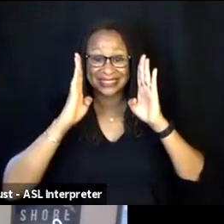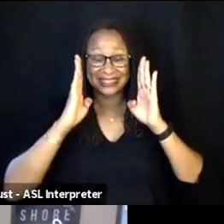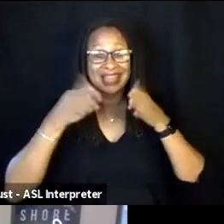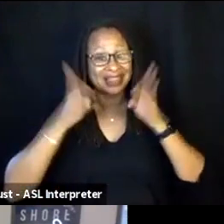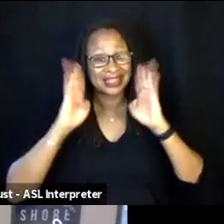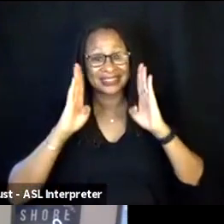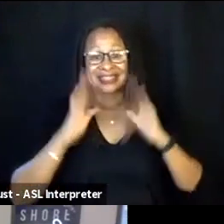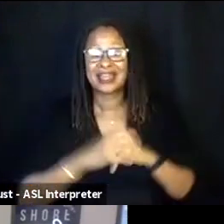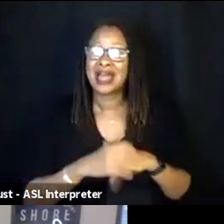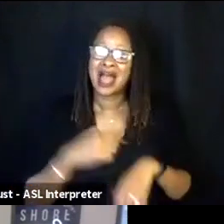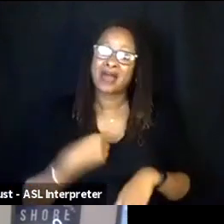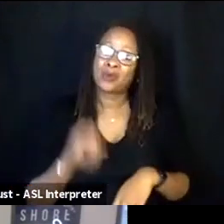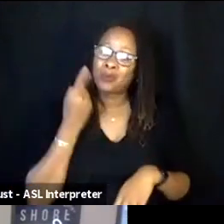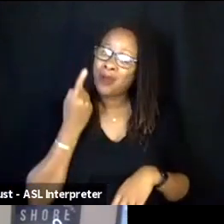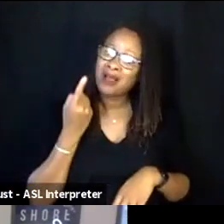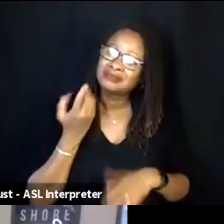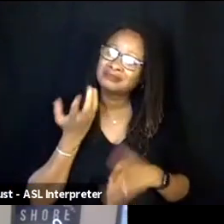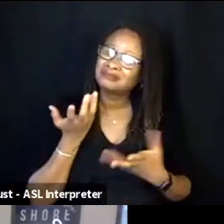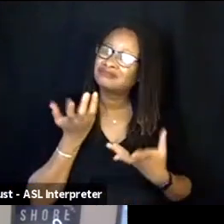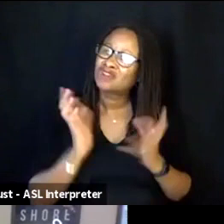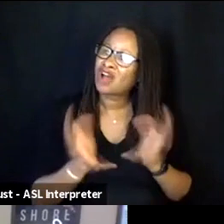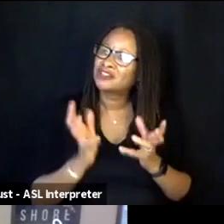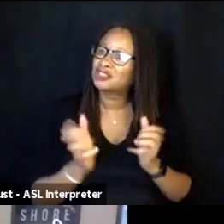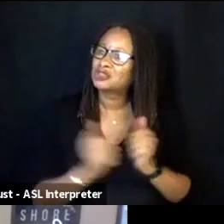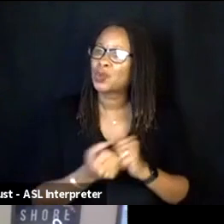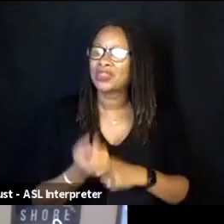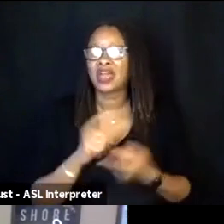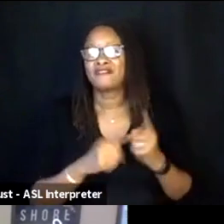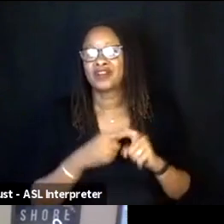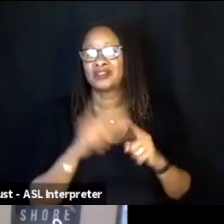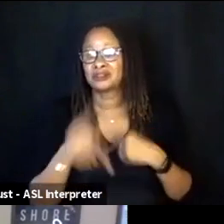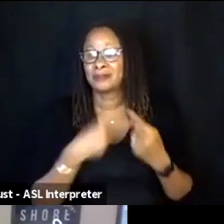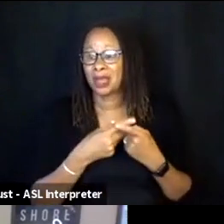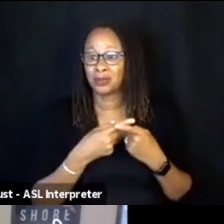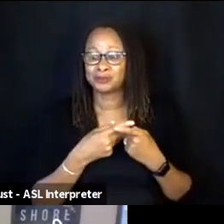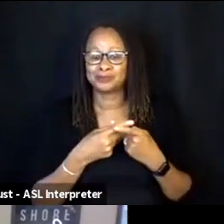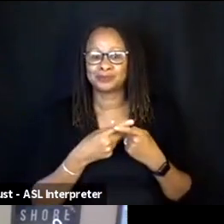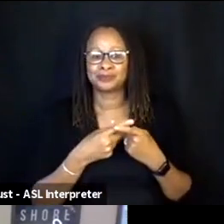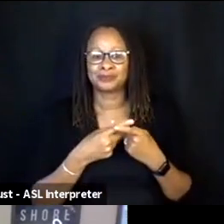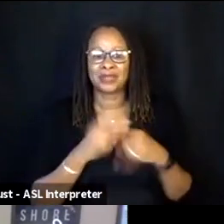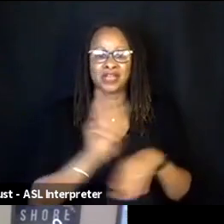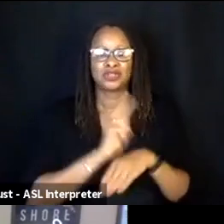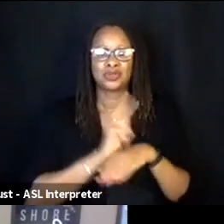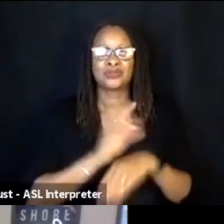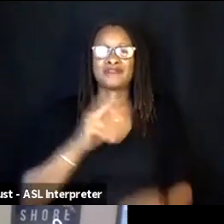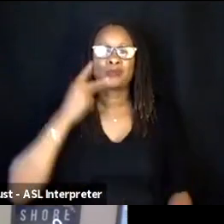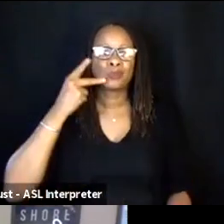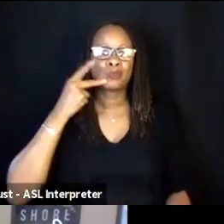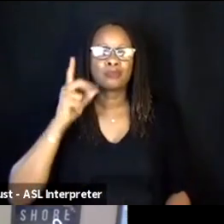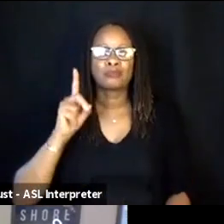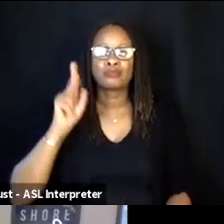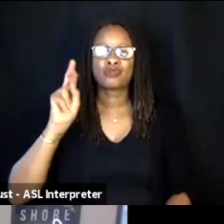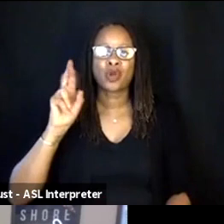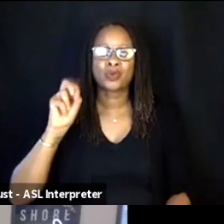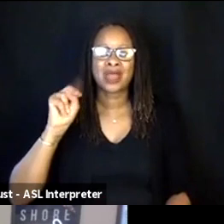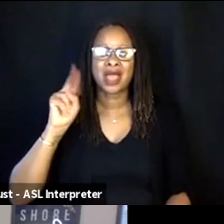I had a conversation with friends about the use of pronouns. And I know this is a